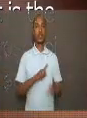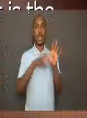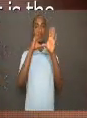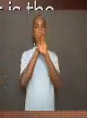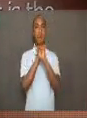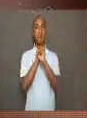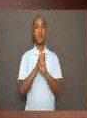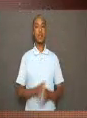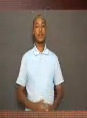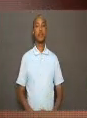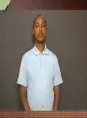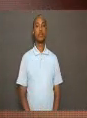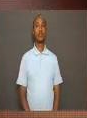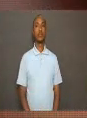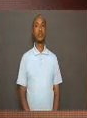Time's up.